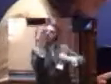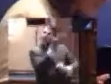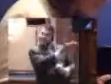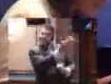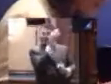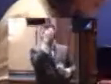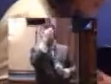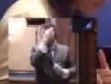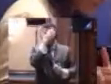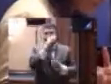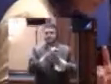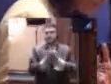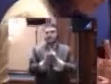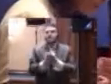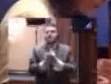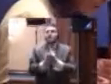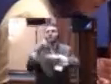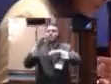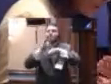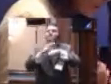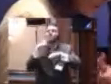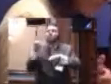debate the